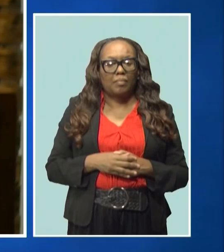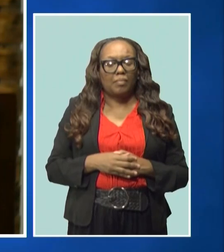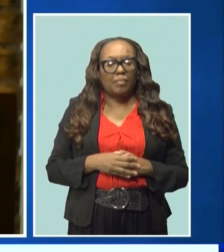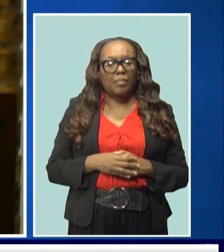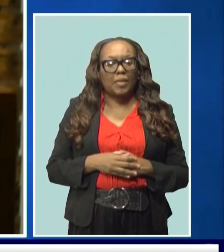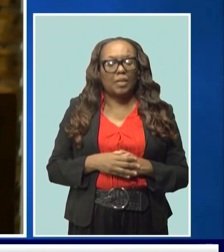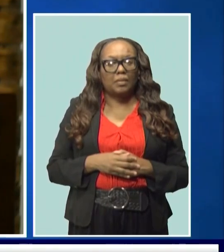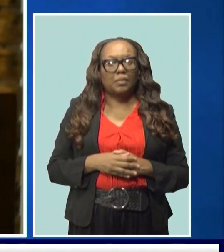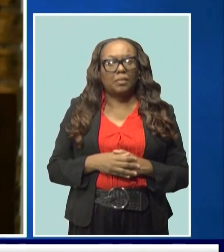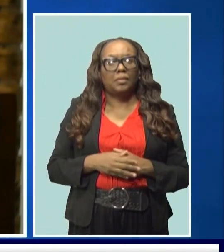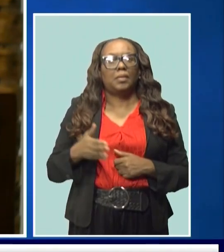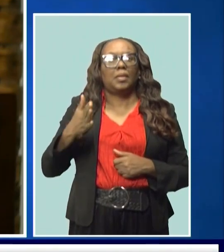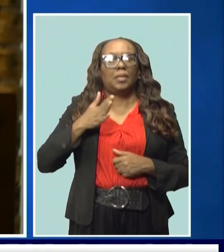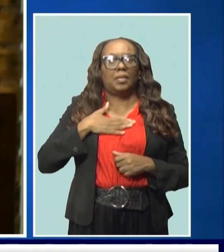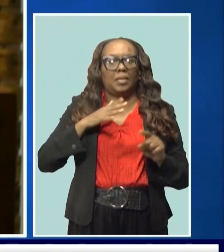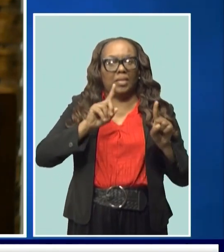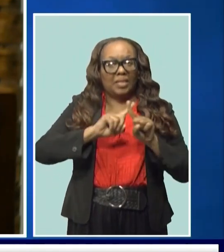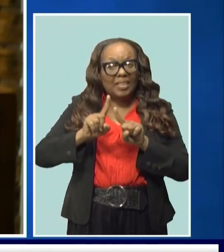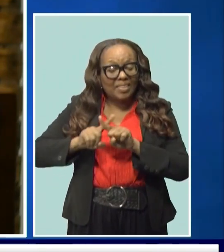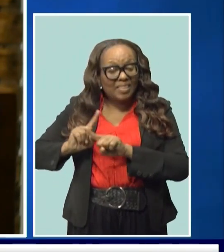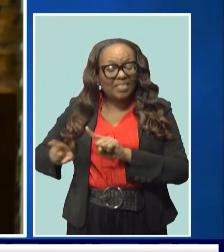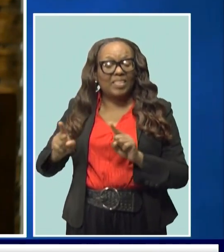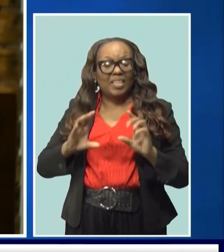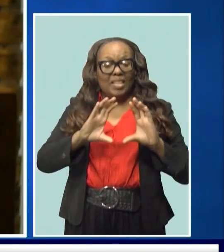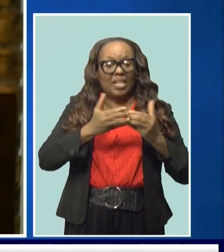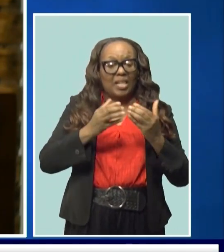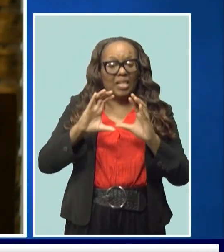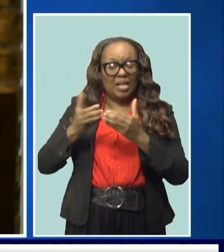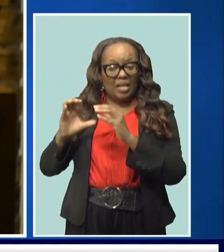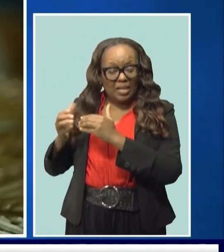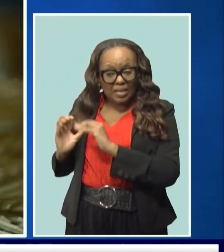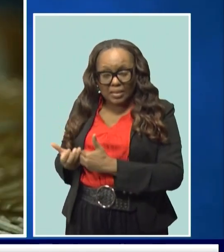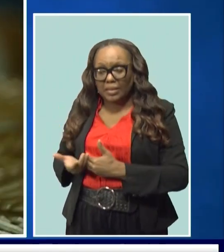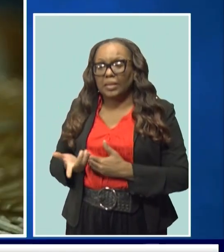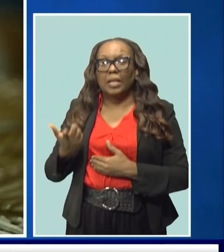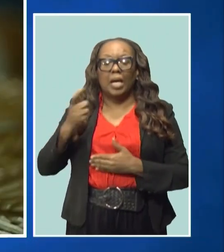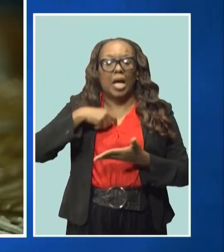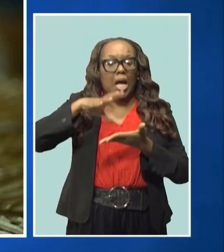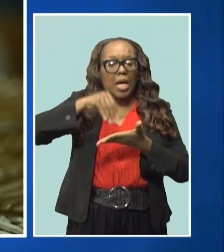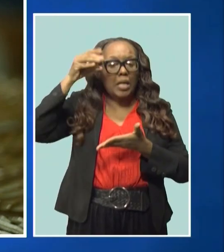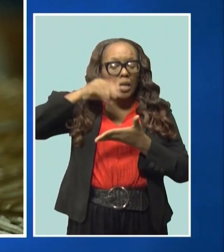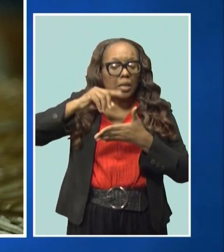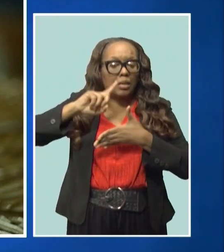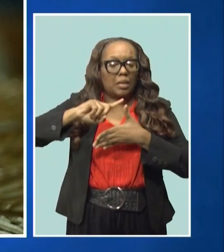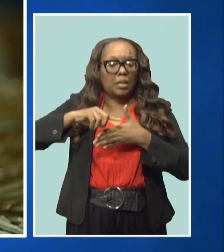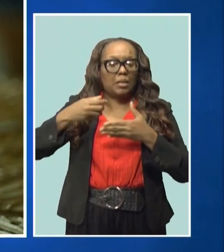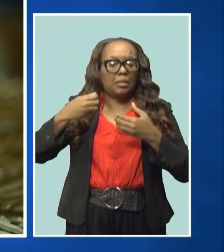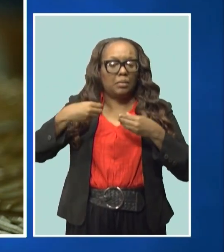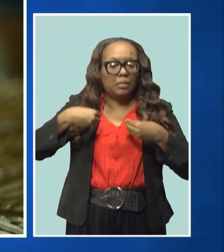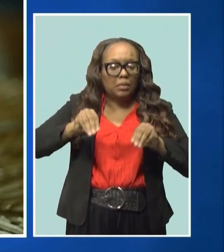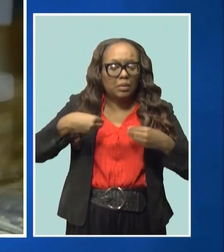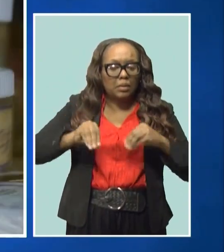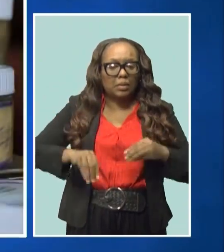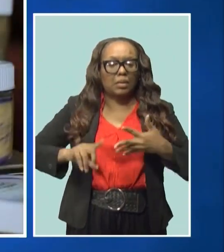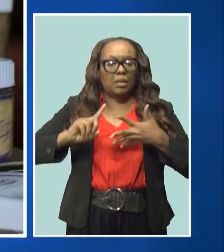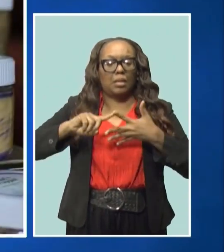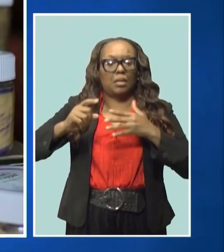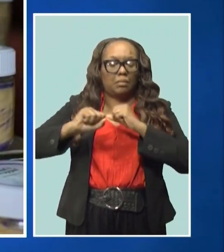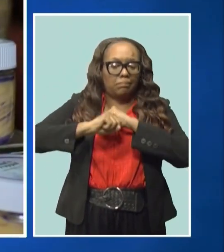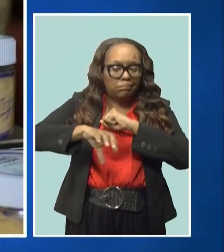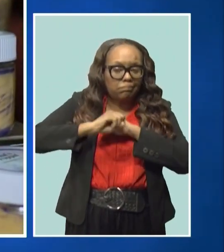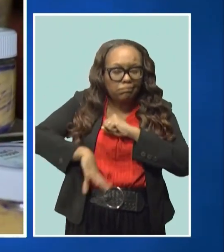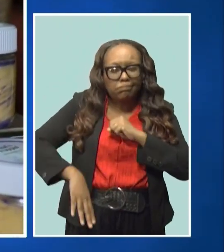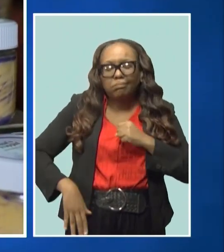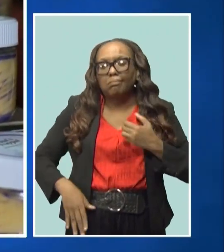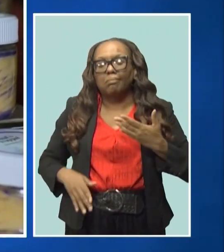different classroom sessions that we had in terms of marketing and sales, and even helping us